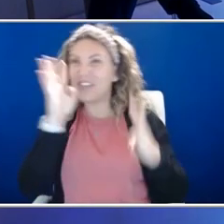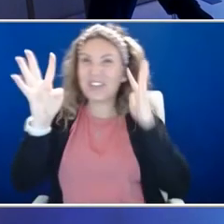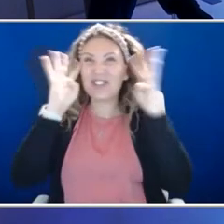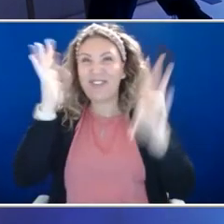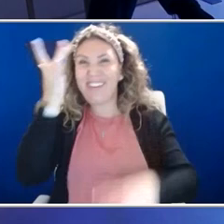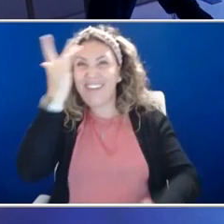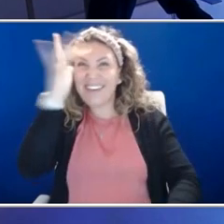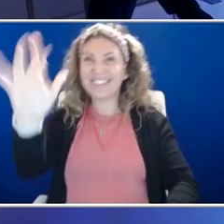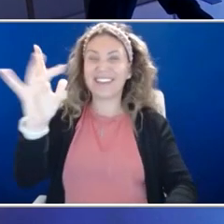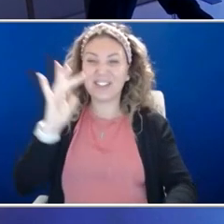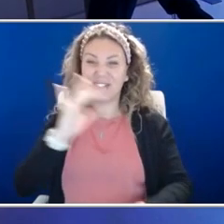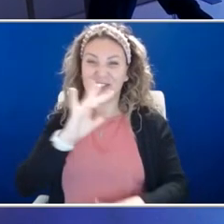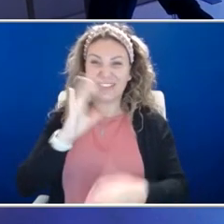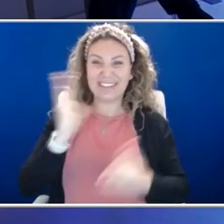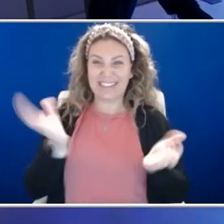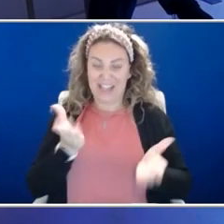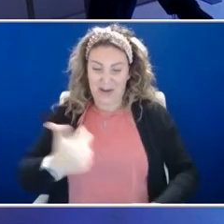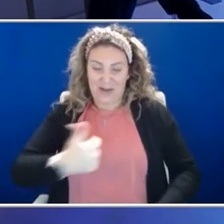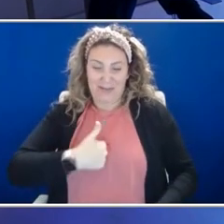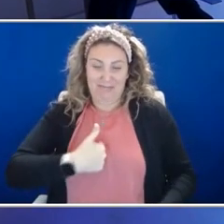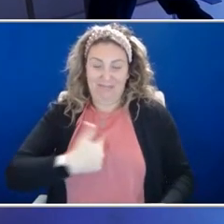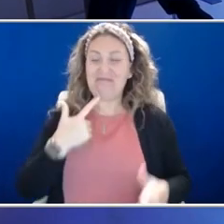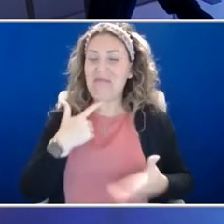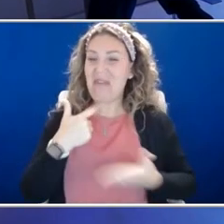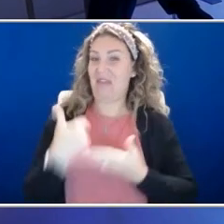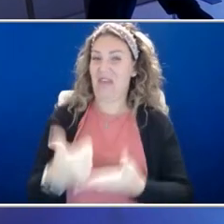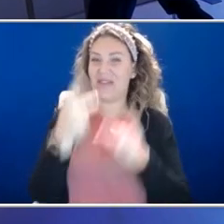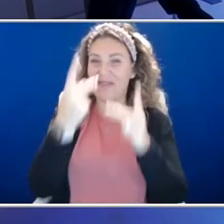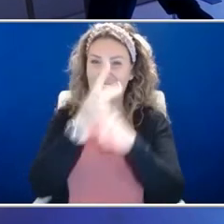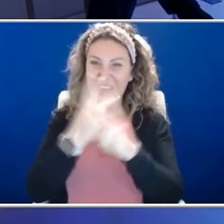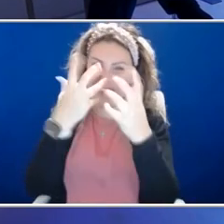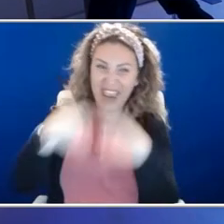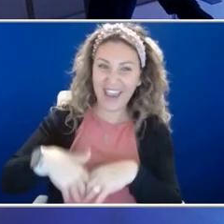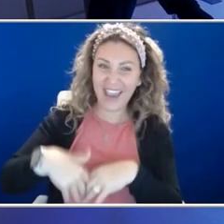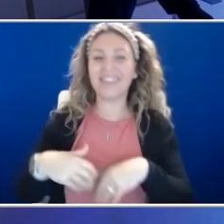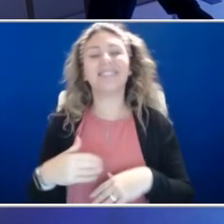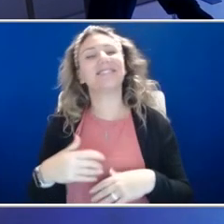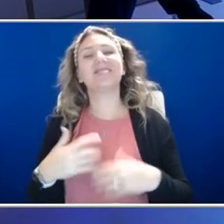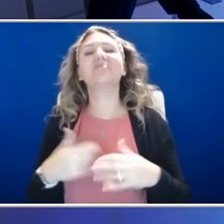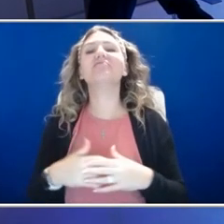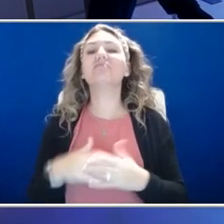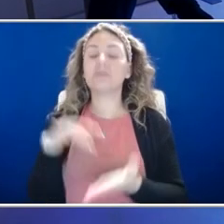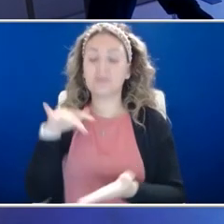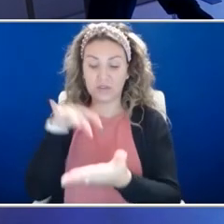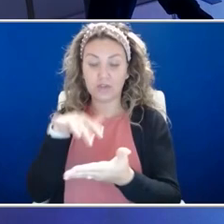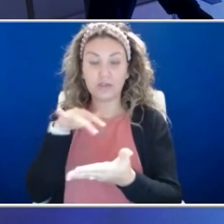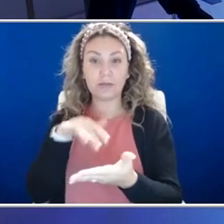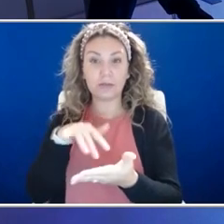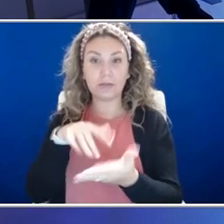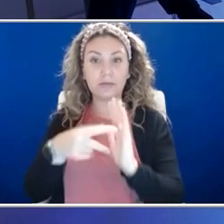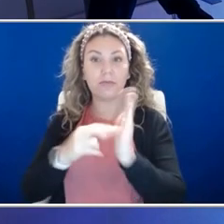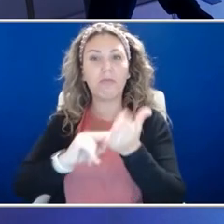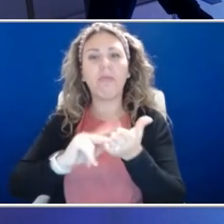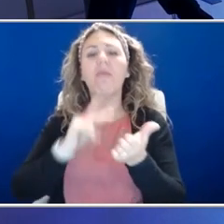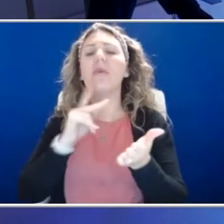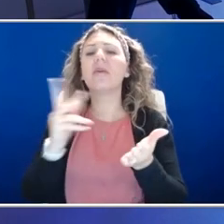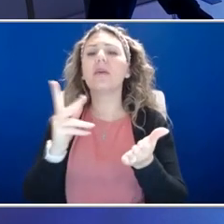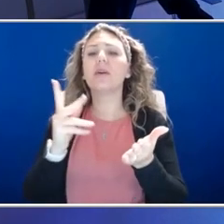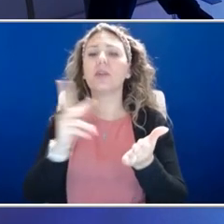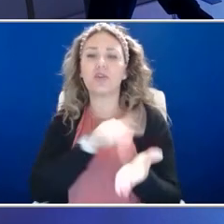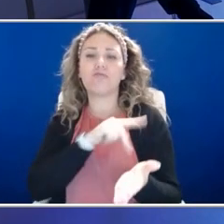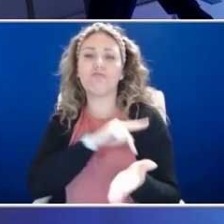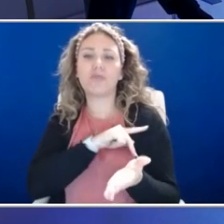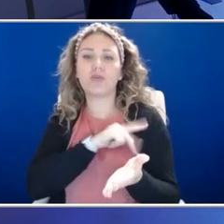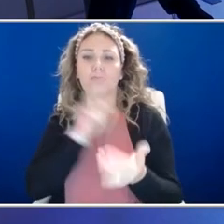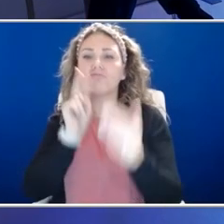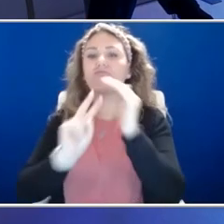to figure out what that might be. I don't know if that's a good thing. All right, the study refers to taking a personalized prediction approach. So